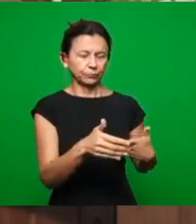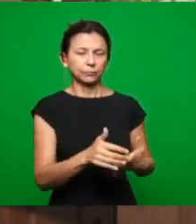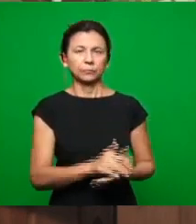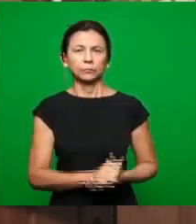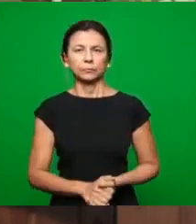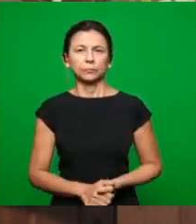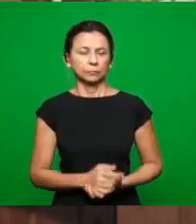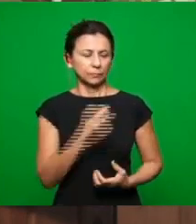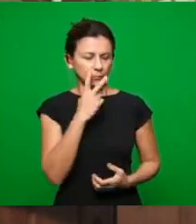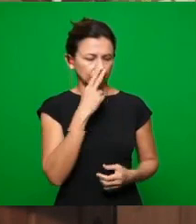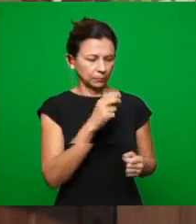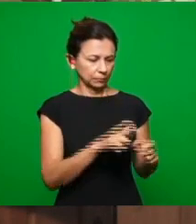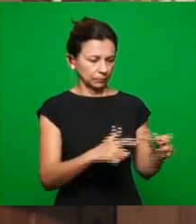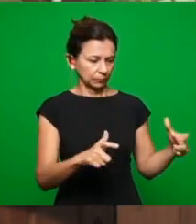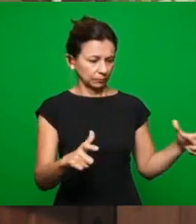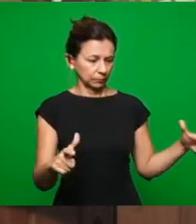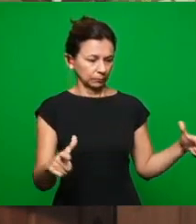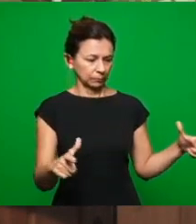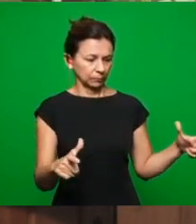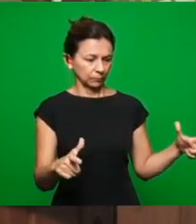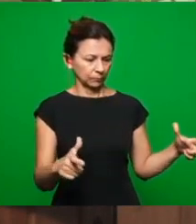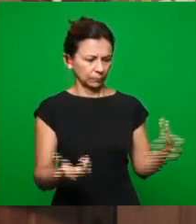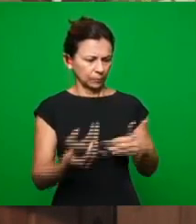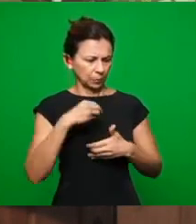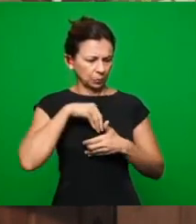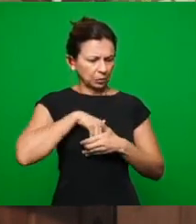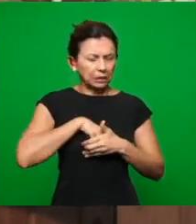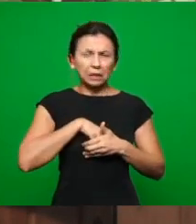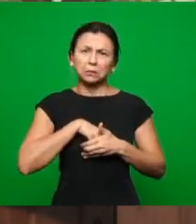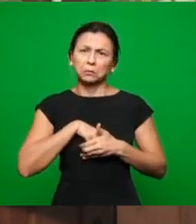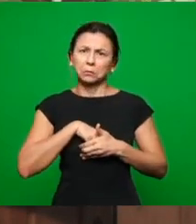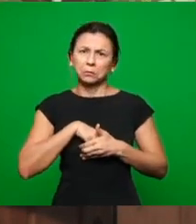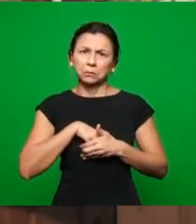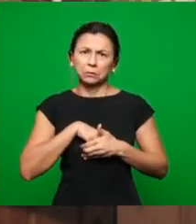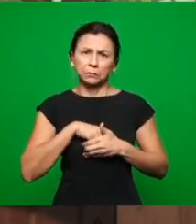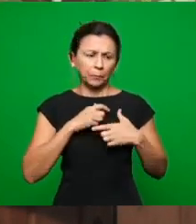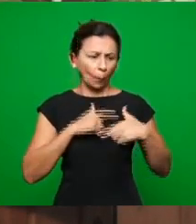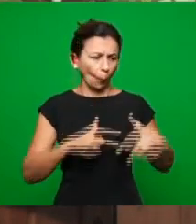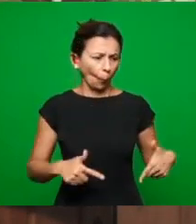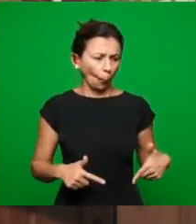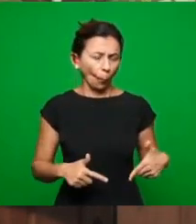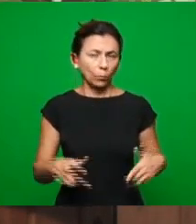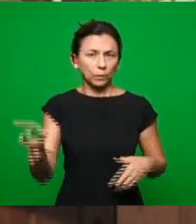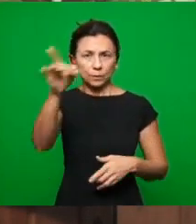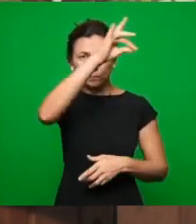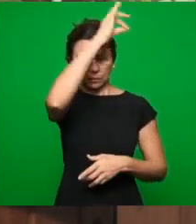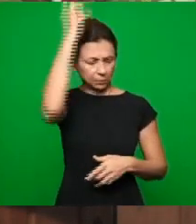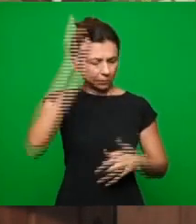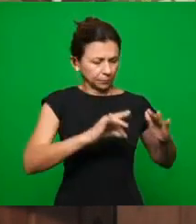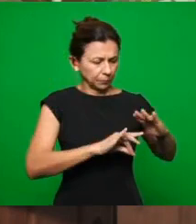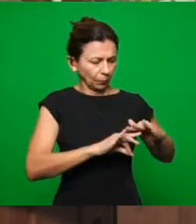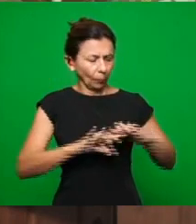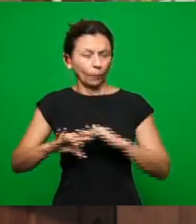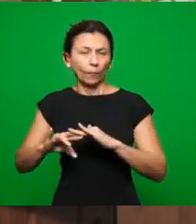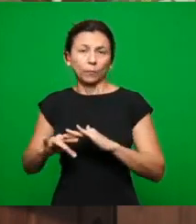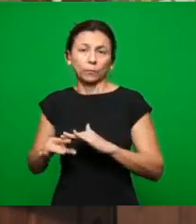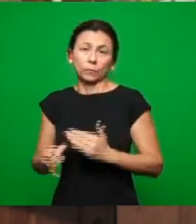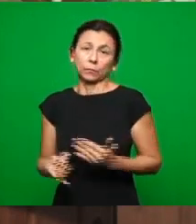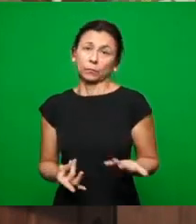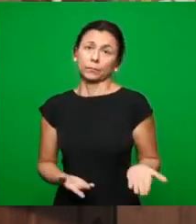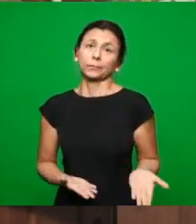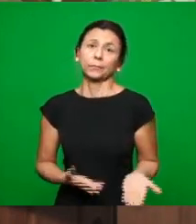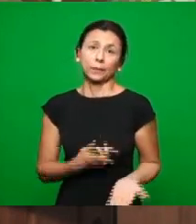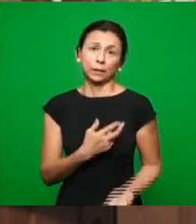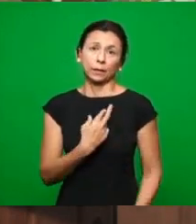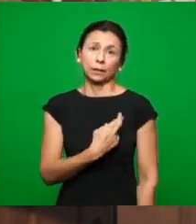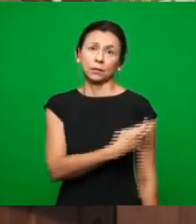dead. You're alive with the name of Christianity, but you're dead because you don't have the Holy Spirit. So Christianity became just a